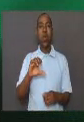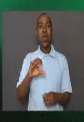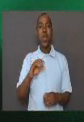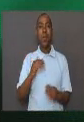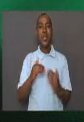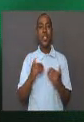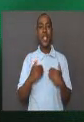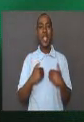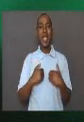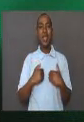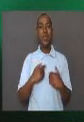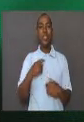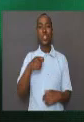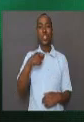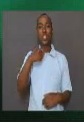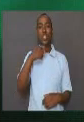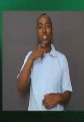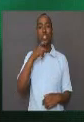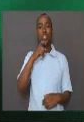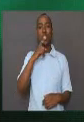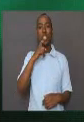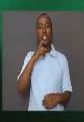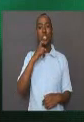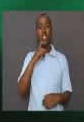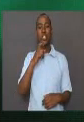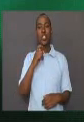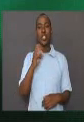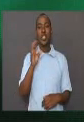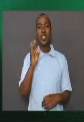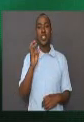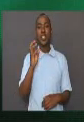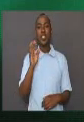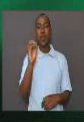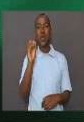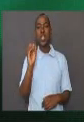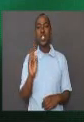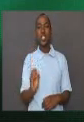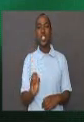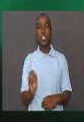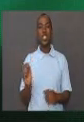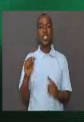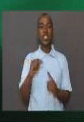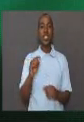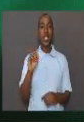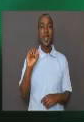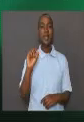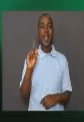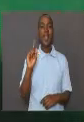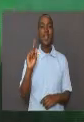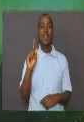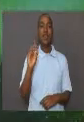of T.V. varies from 6% to 11%.